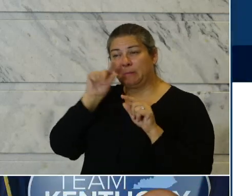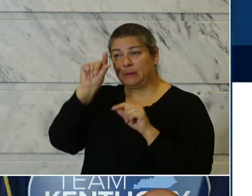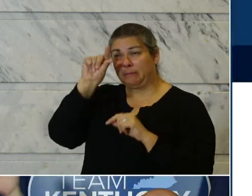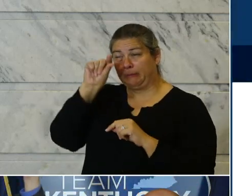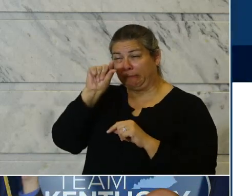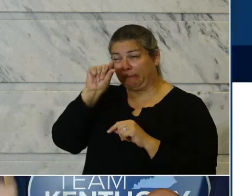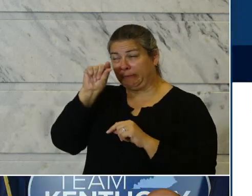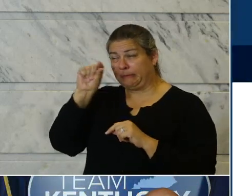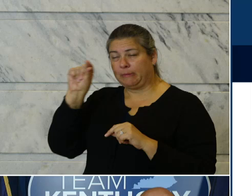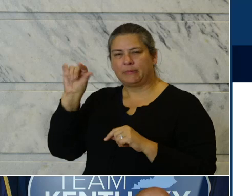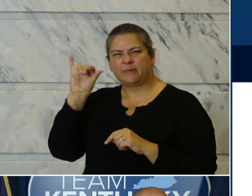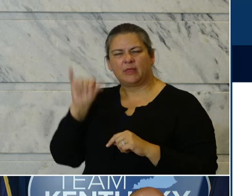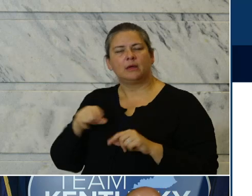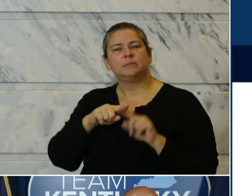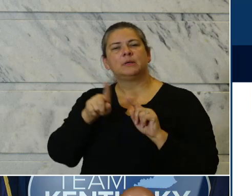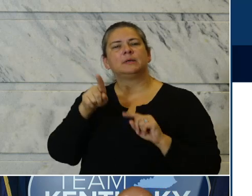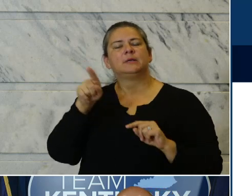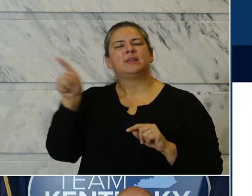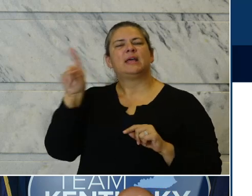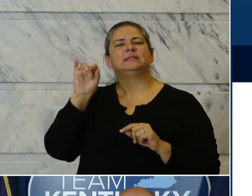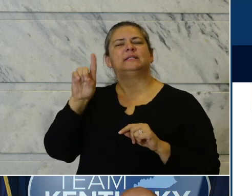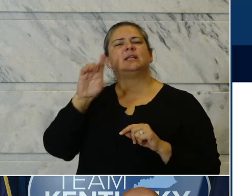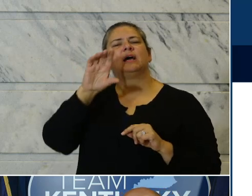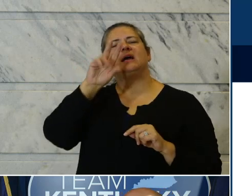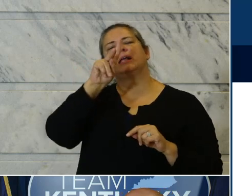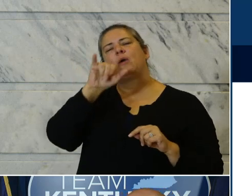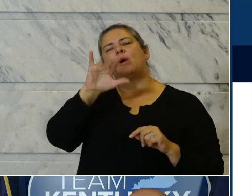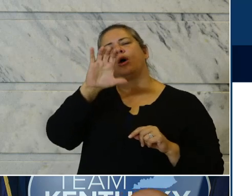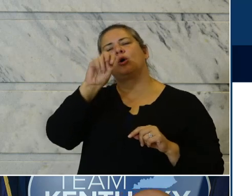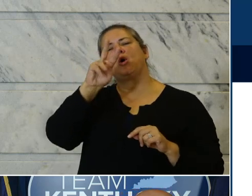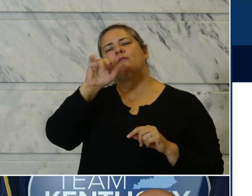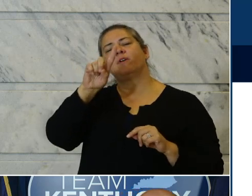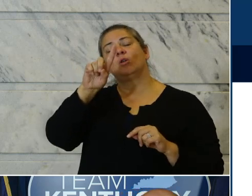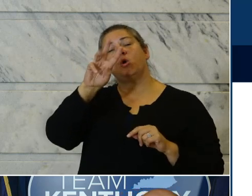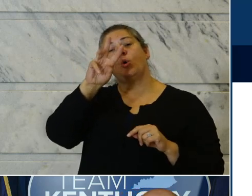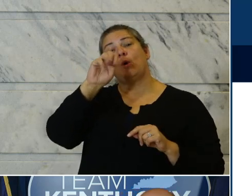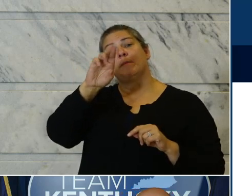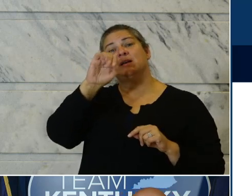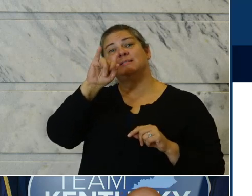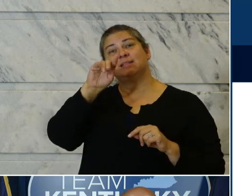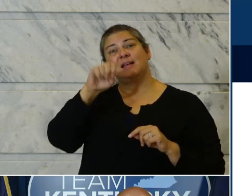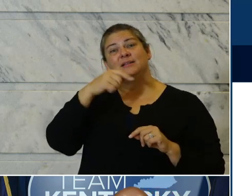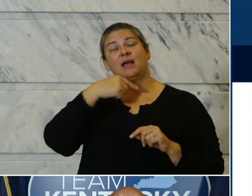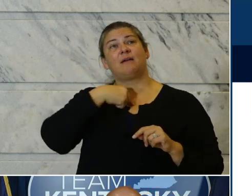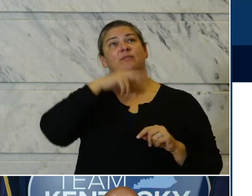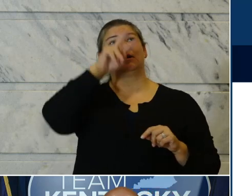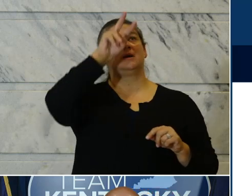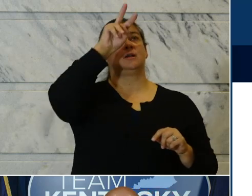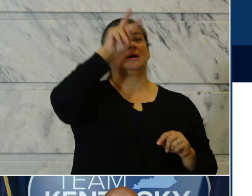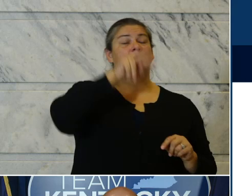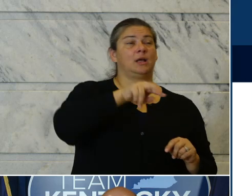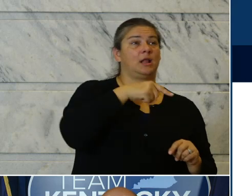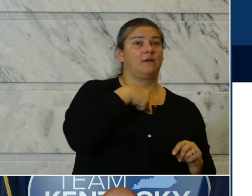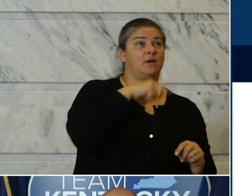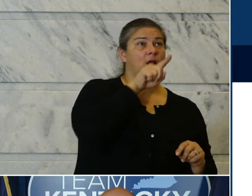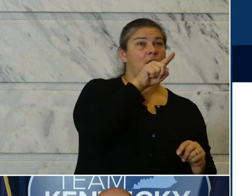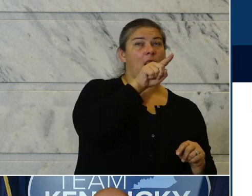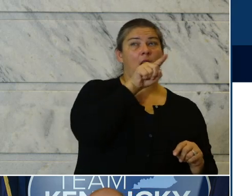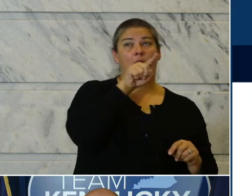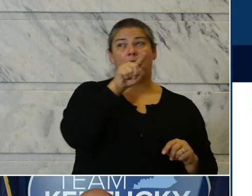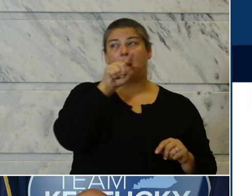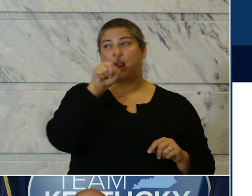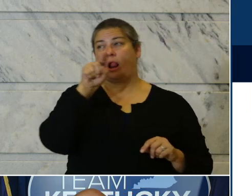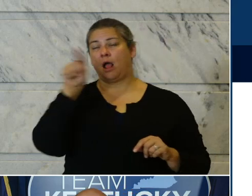sequential screenshots down the page on the KY COVID website. It goes left to right. There's a lot of information on this